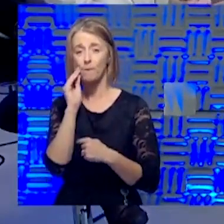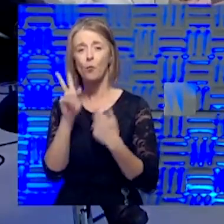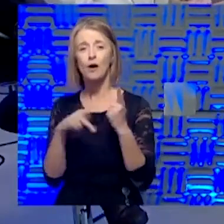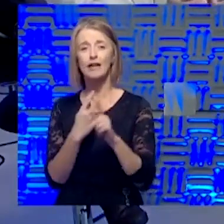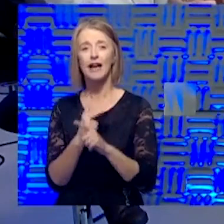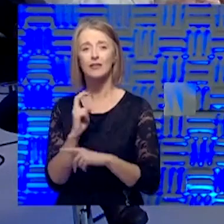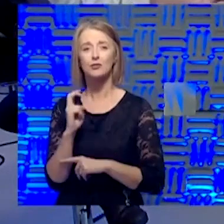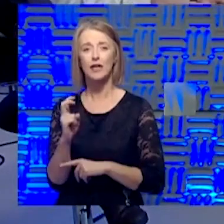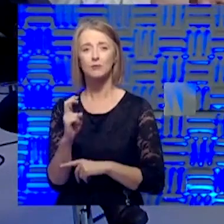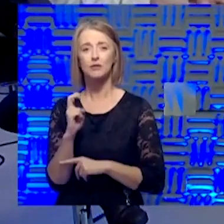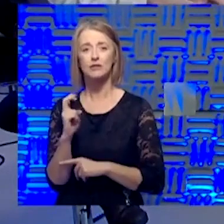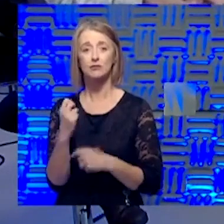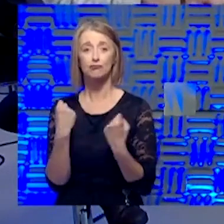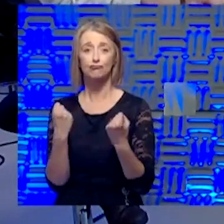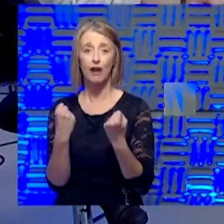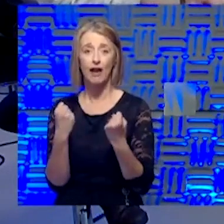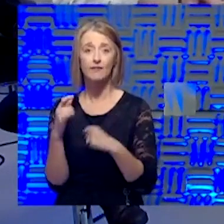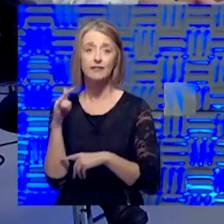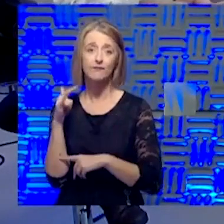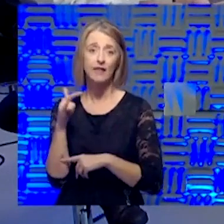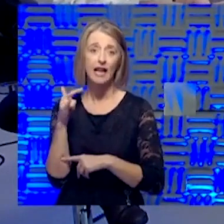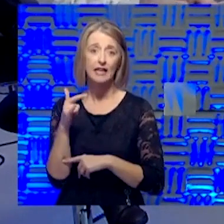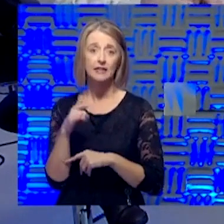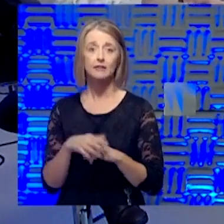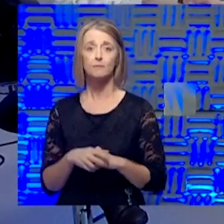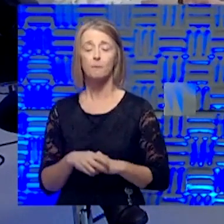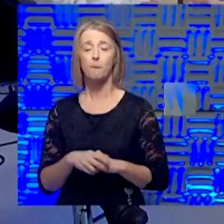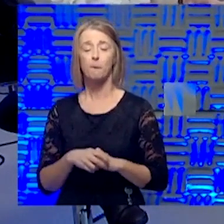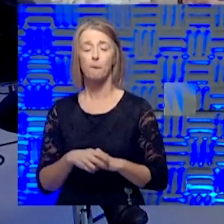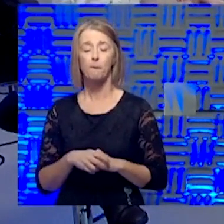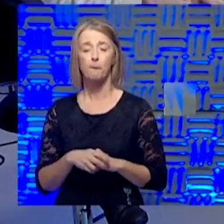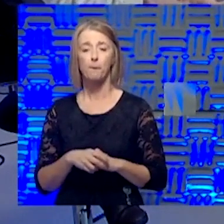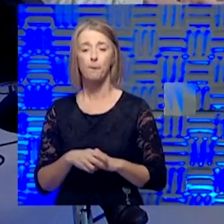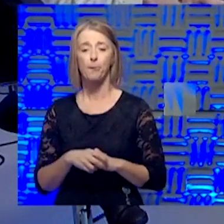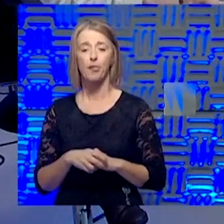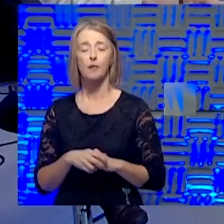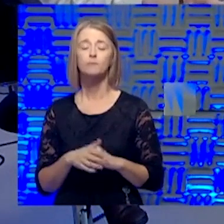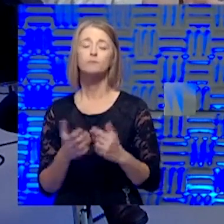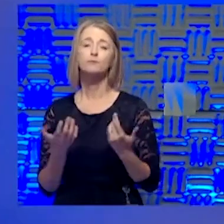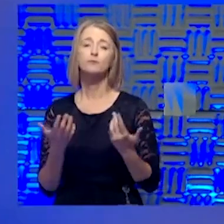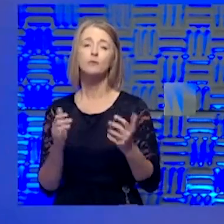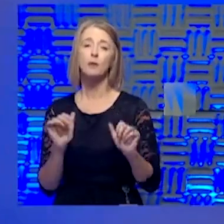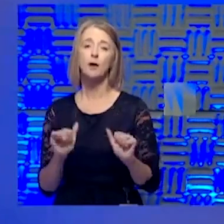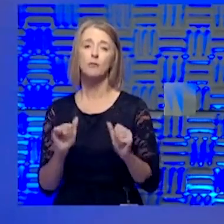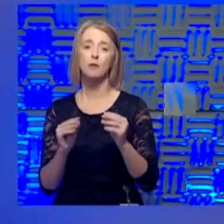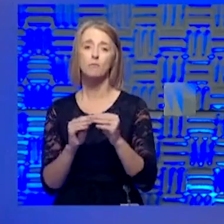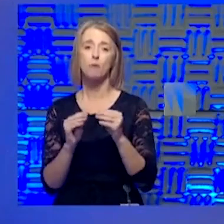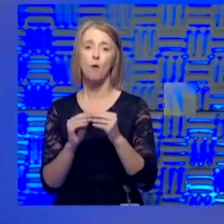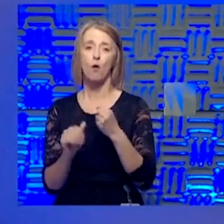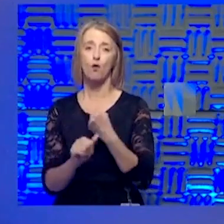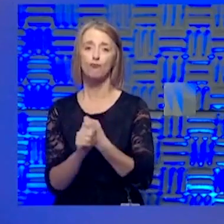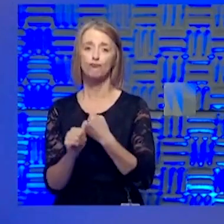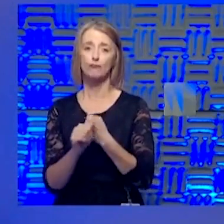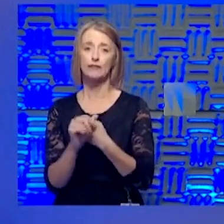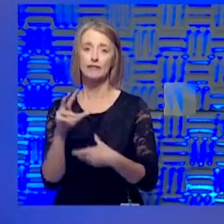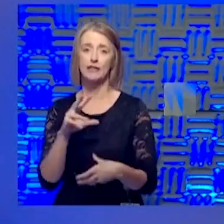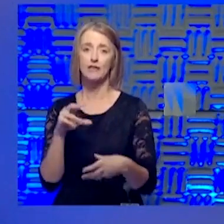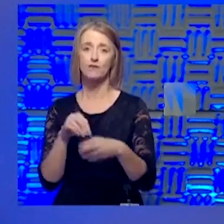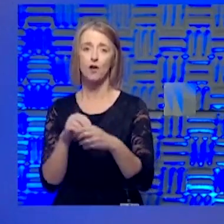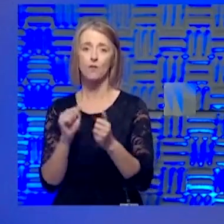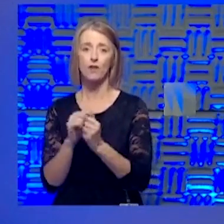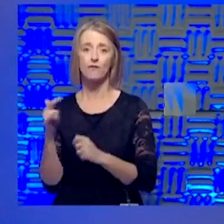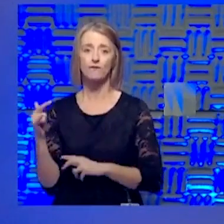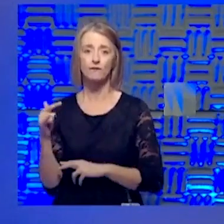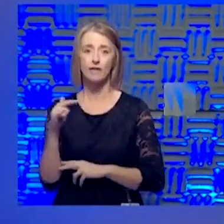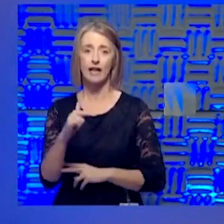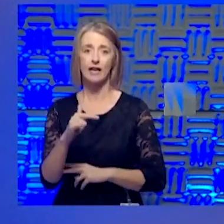transportation. Is it driving? Is it flying? Certainly we have always talked about there's probably more risk involved in flying